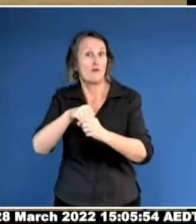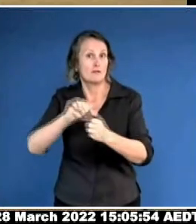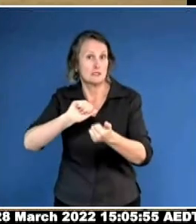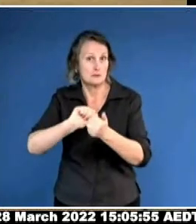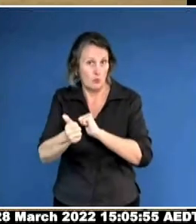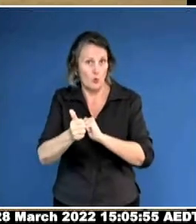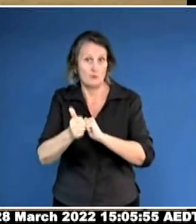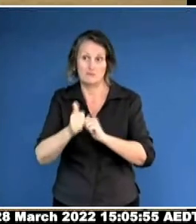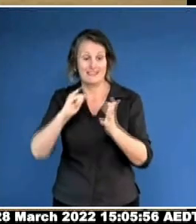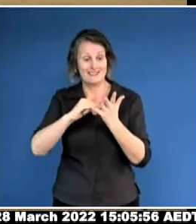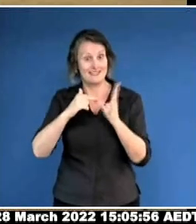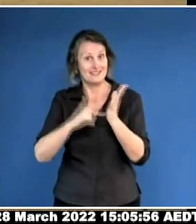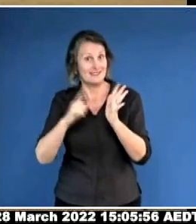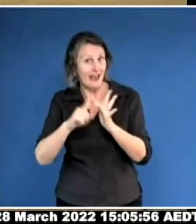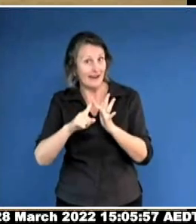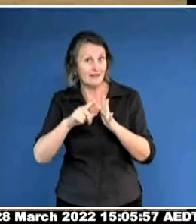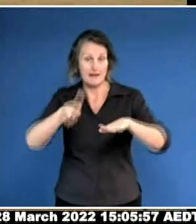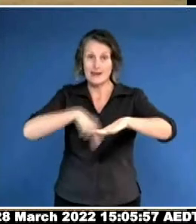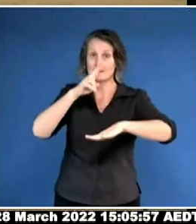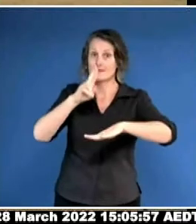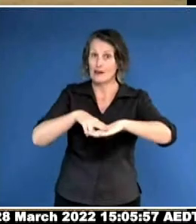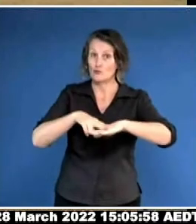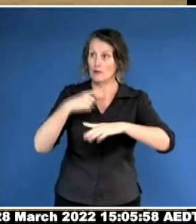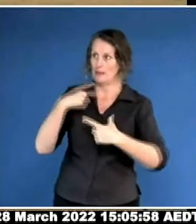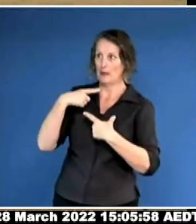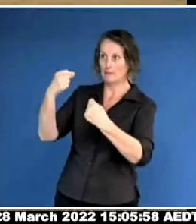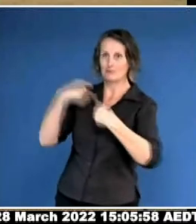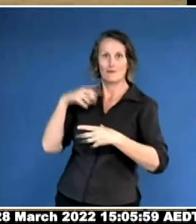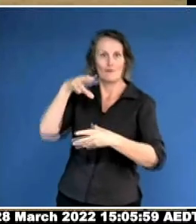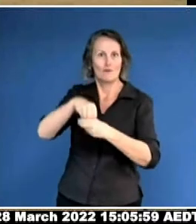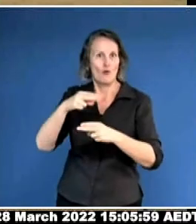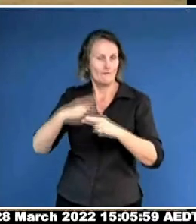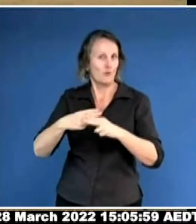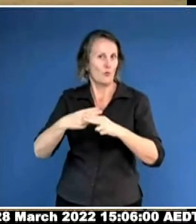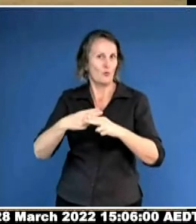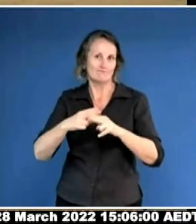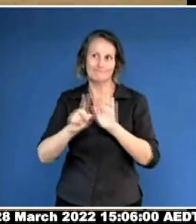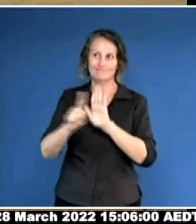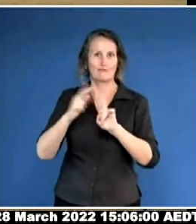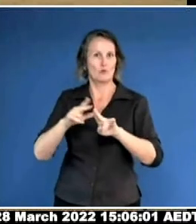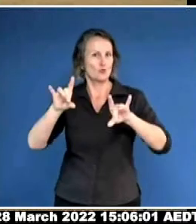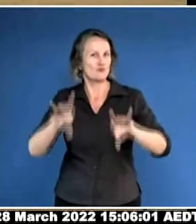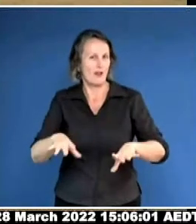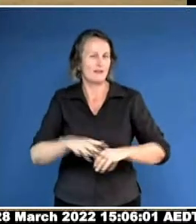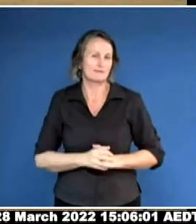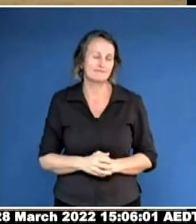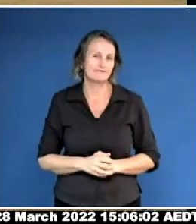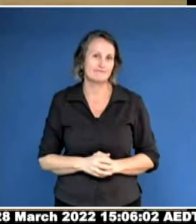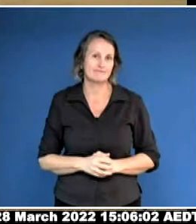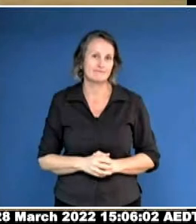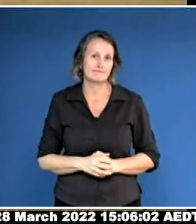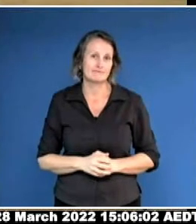national competitions and was selected to play for Australia. I used a powered wheelchair to get